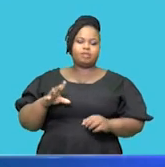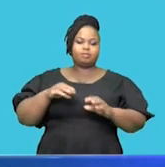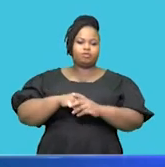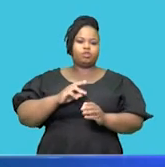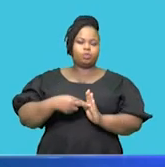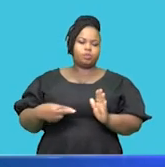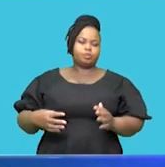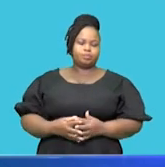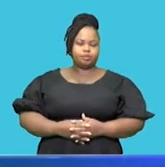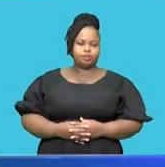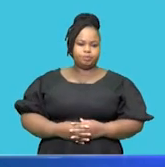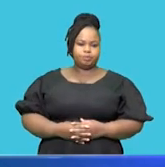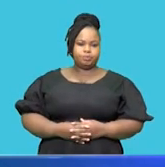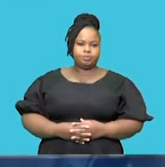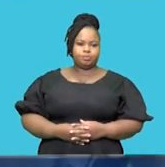iqhaza komphakathi.